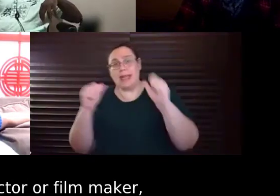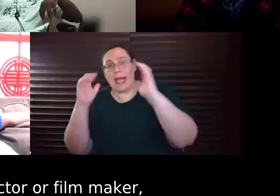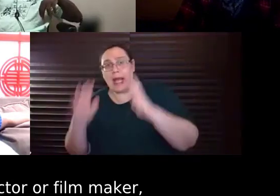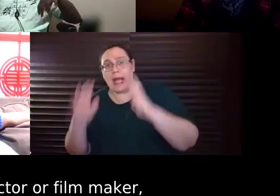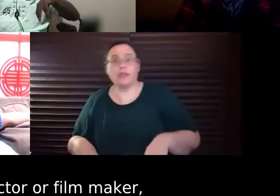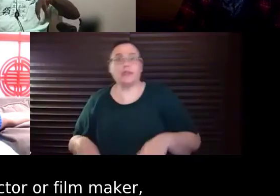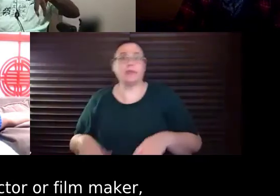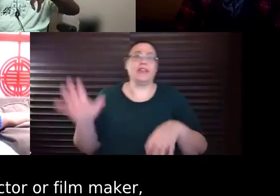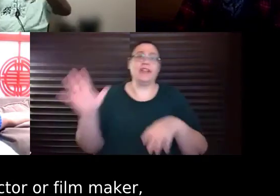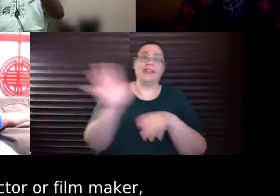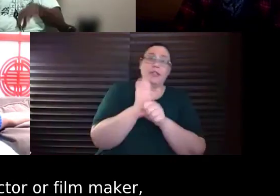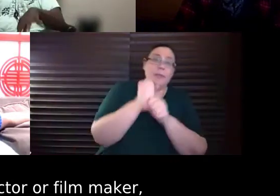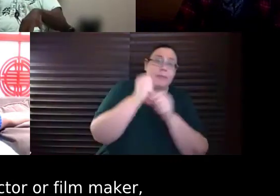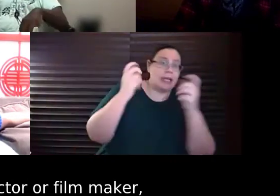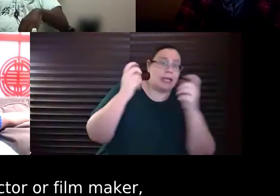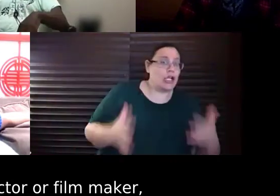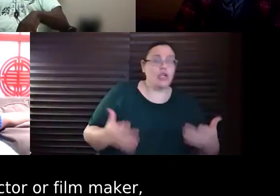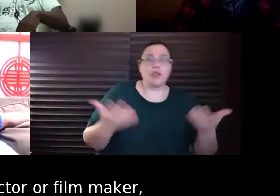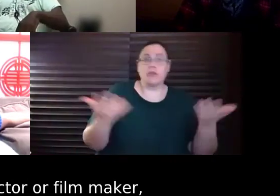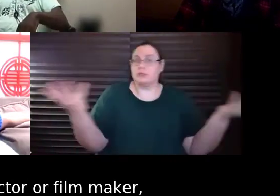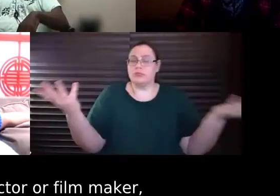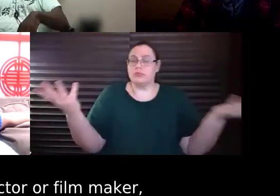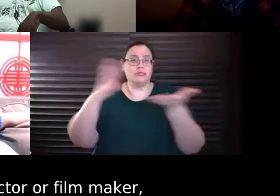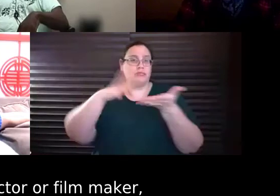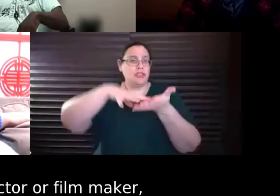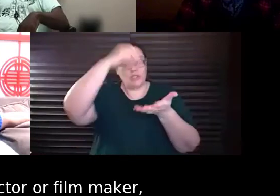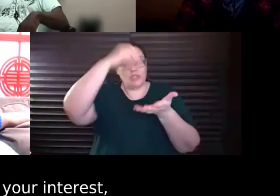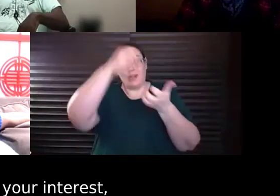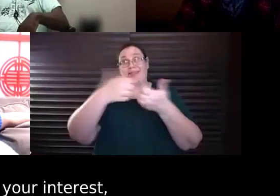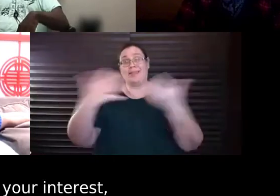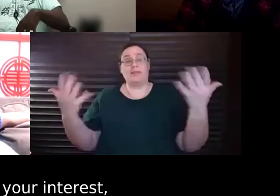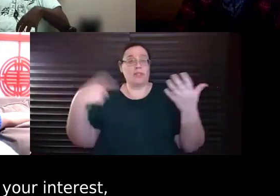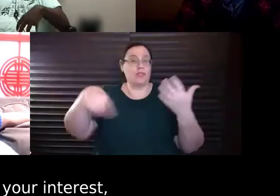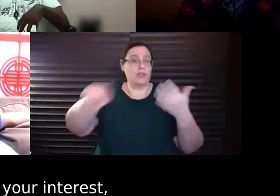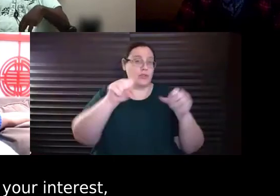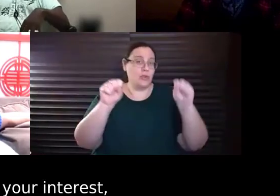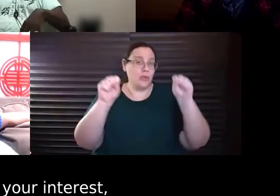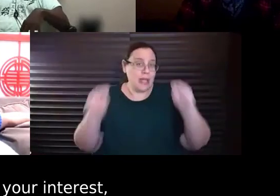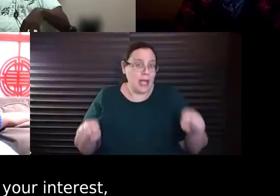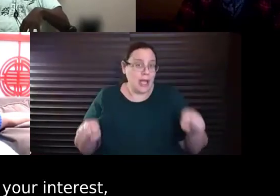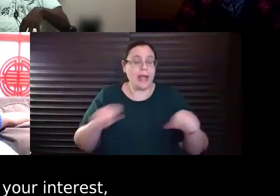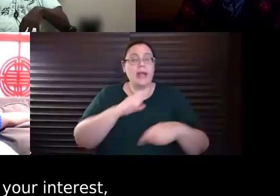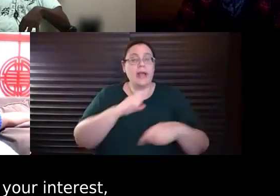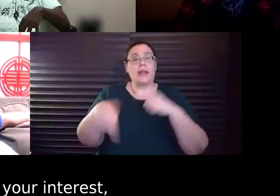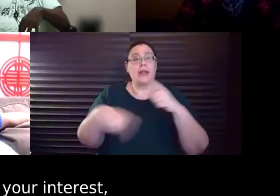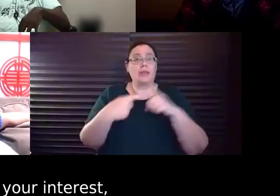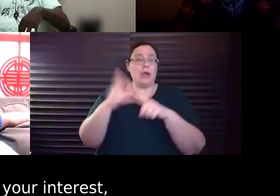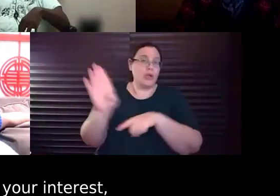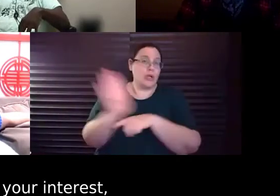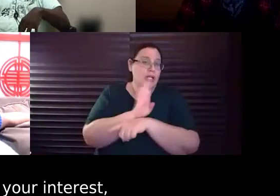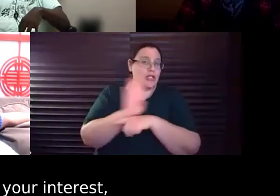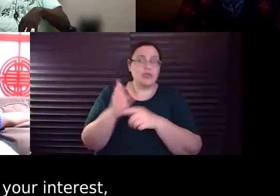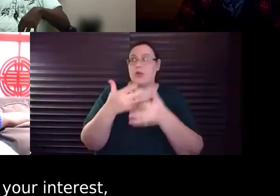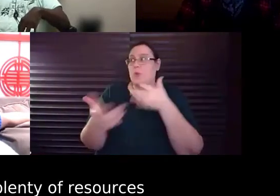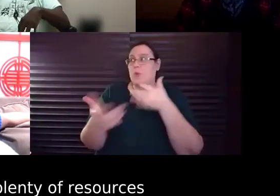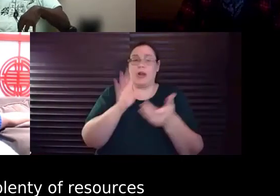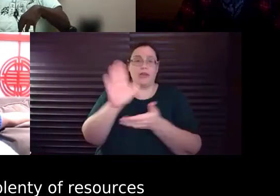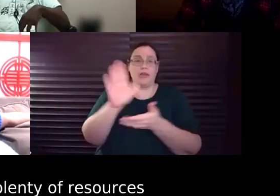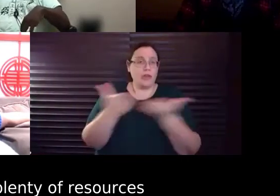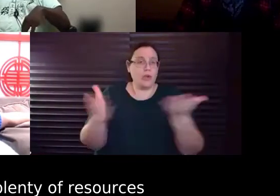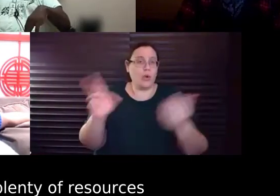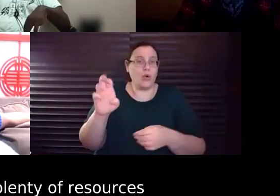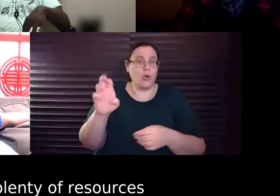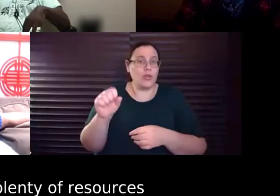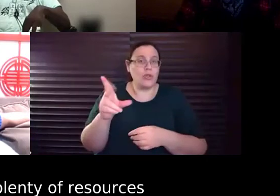filmmaker, just learn as much as you can about your industry, whatever resources you have.